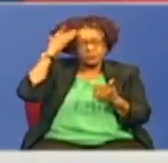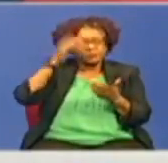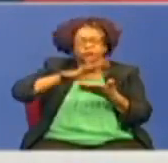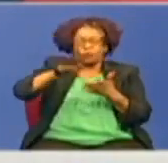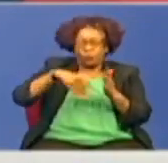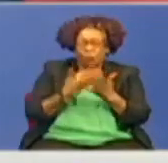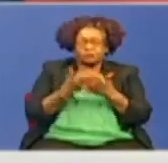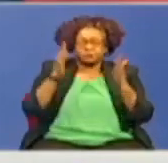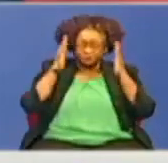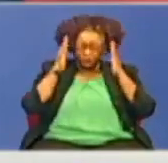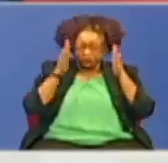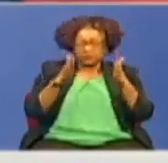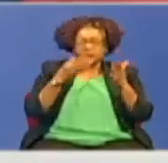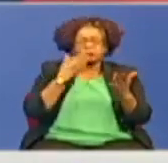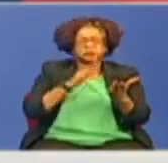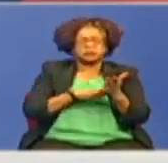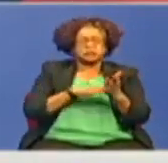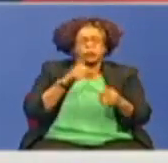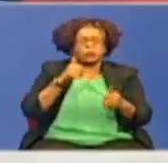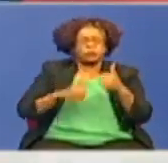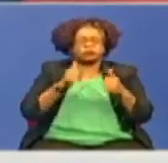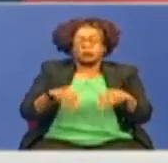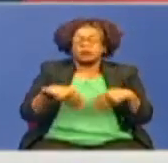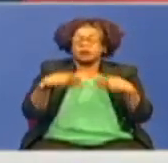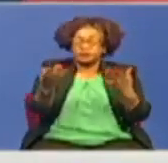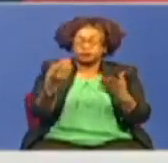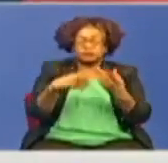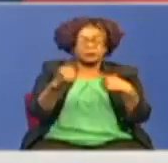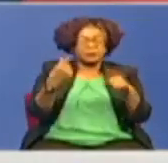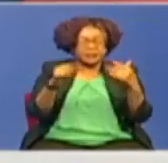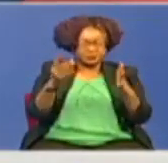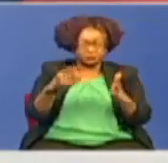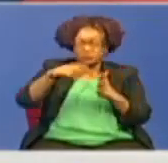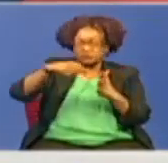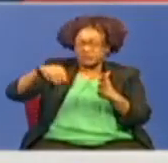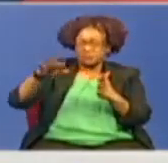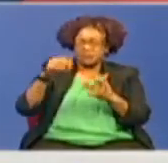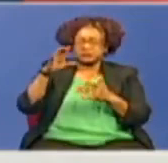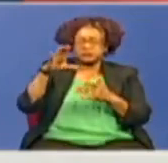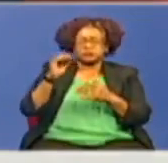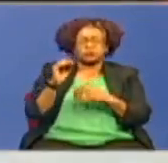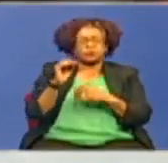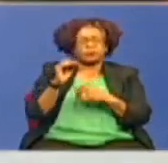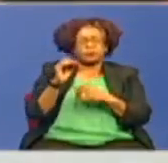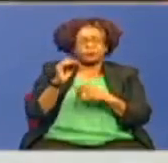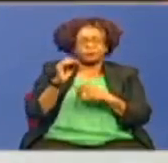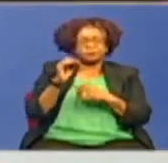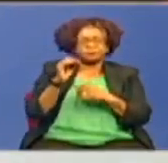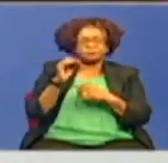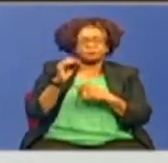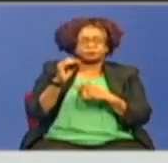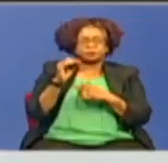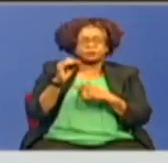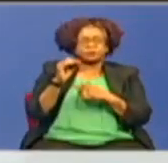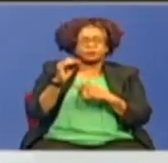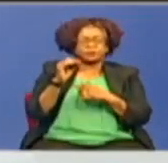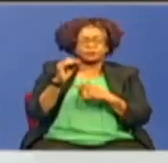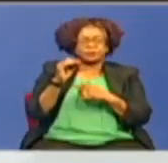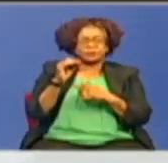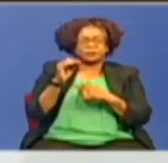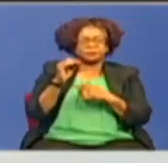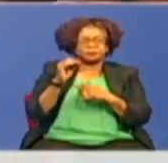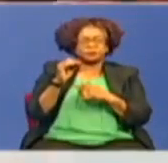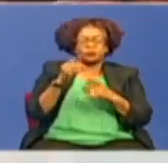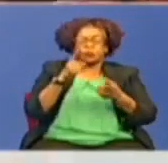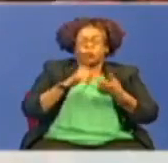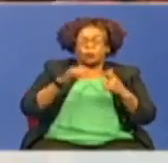letters which were issued to the suppliers were signed by the chief executive officer. My statement is that what